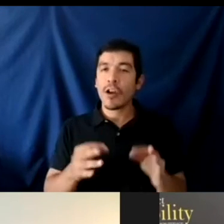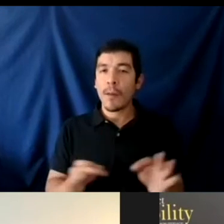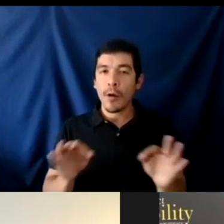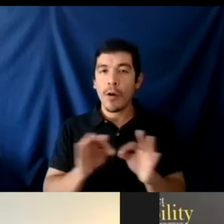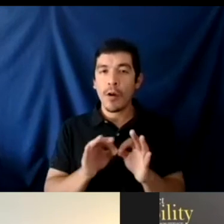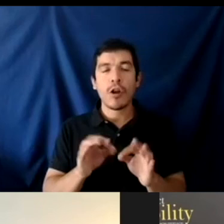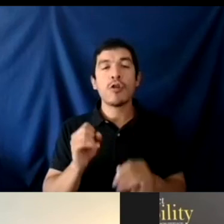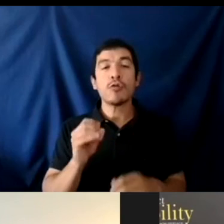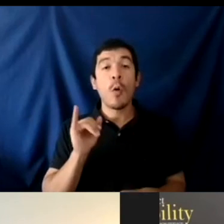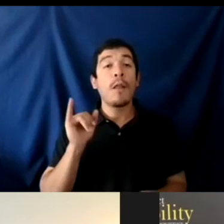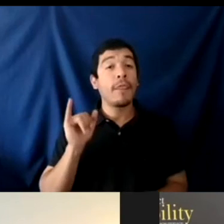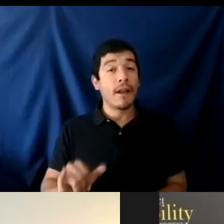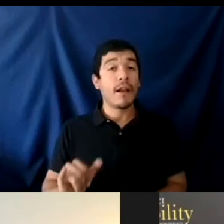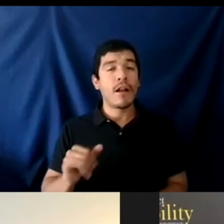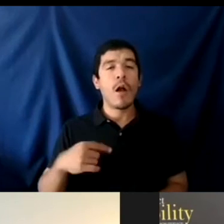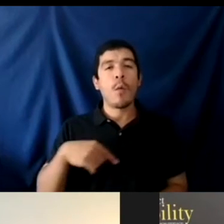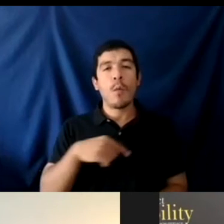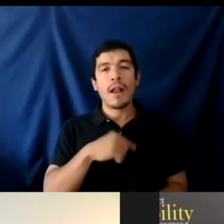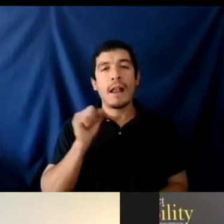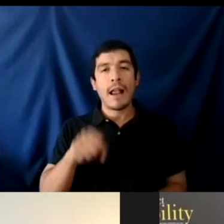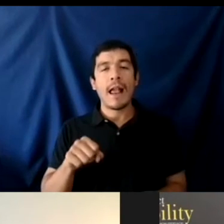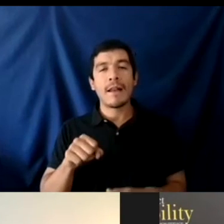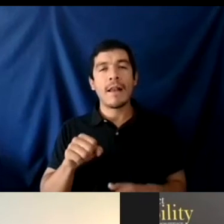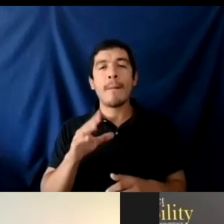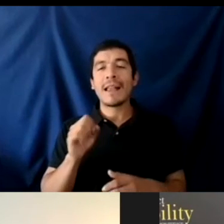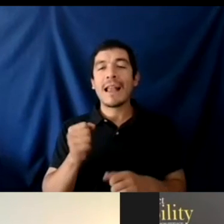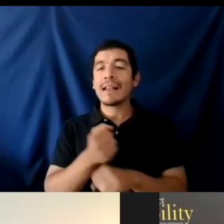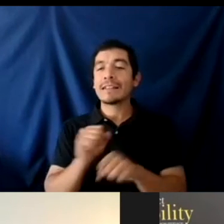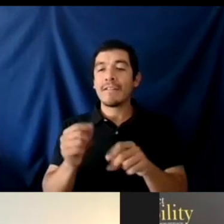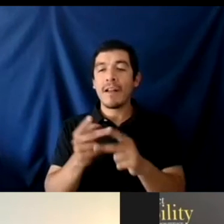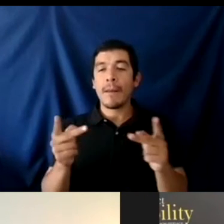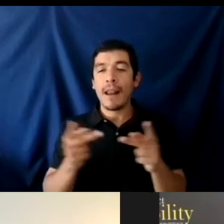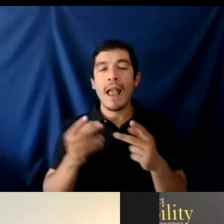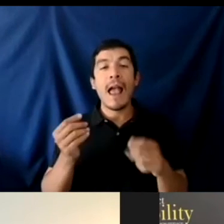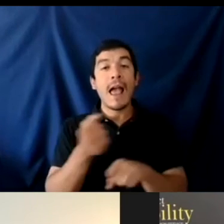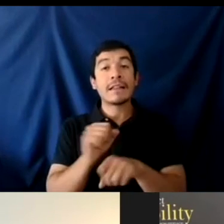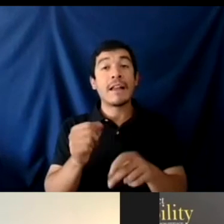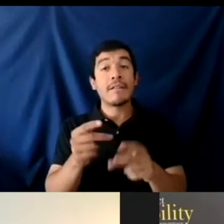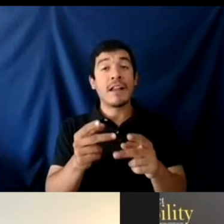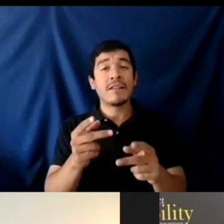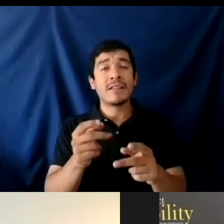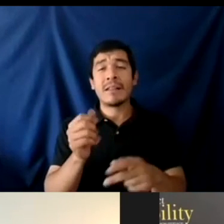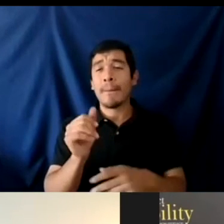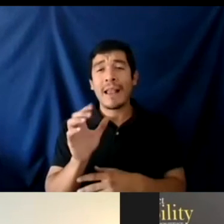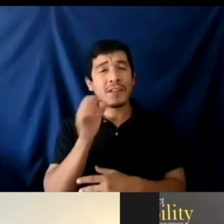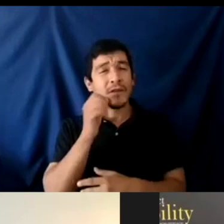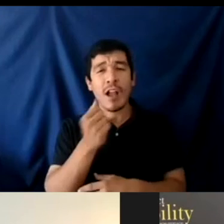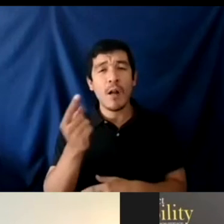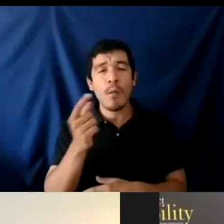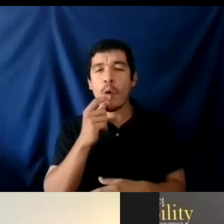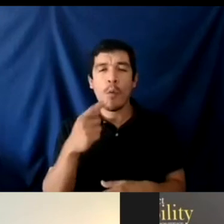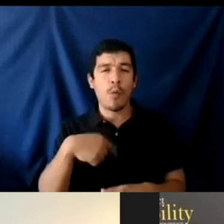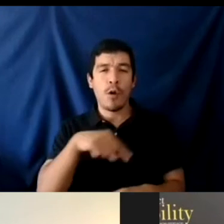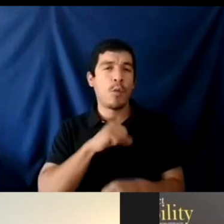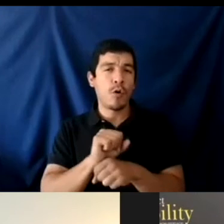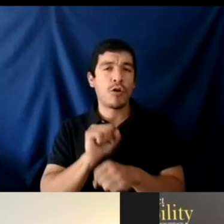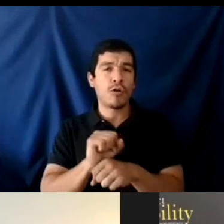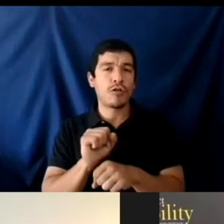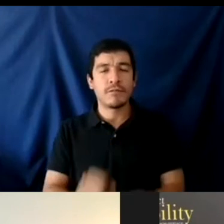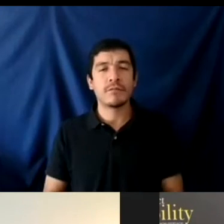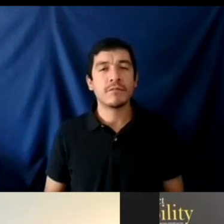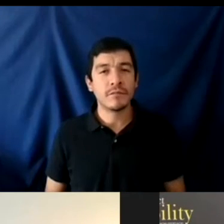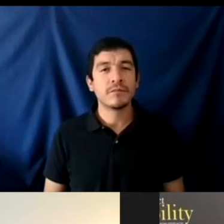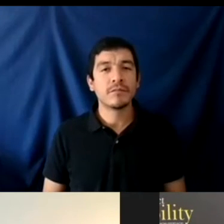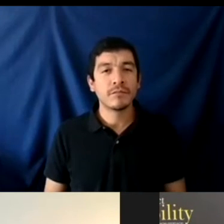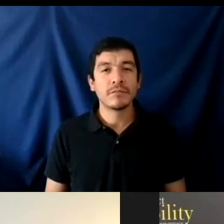so that we can be a safe place and a safe space for anyone with whom we work.